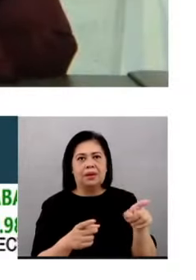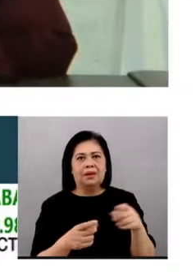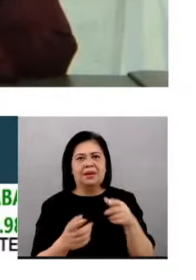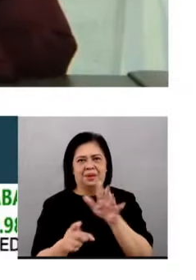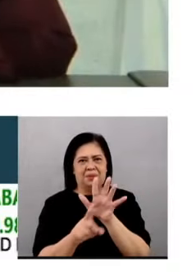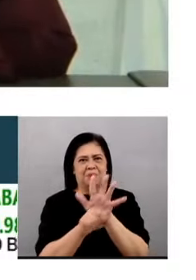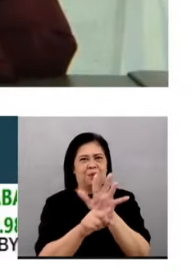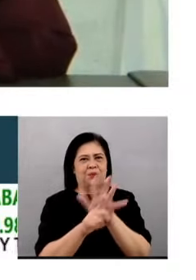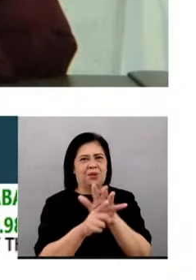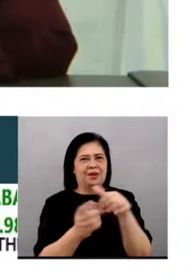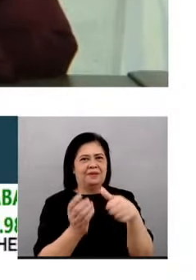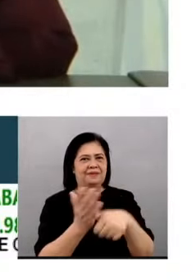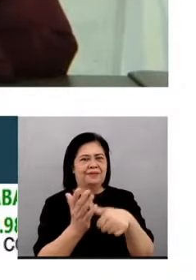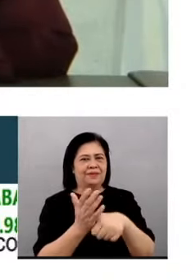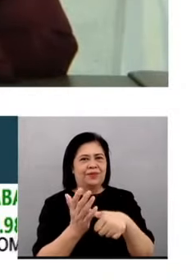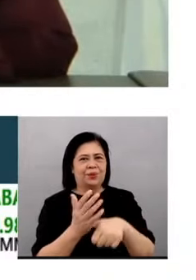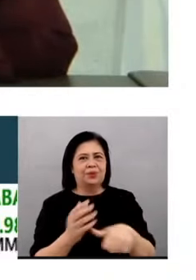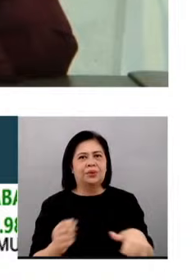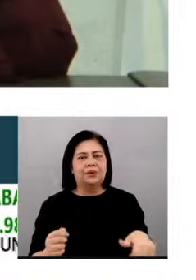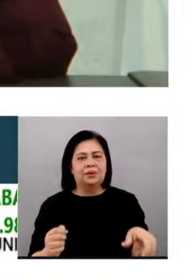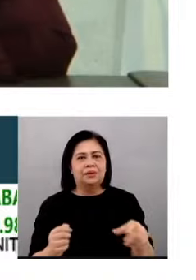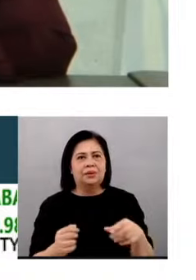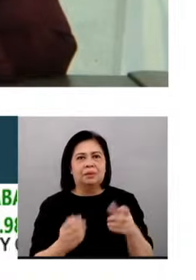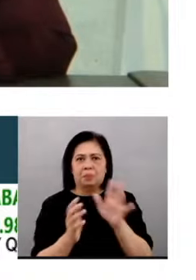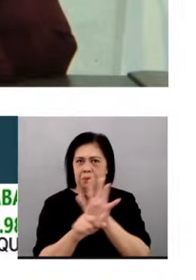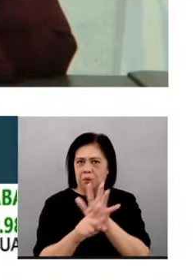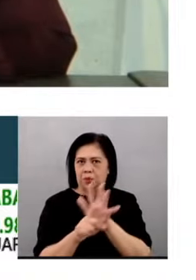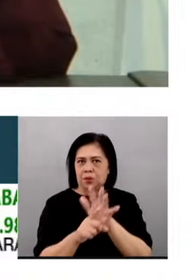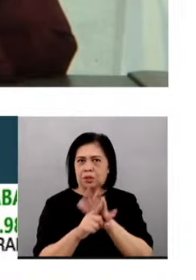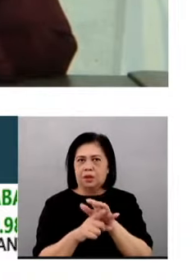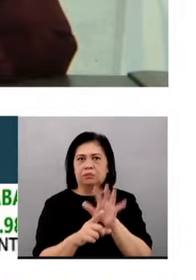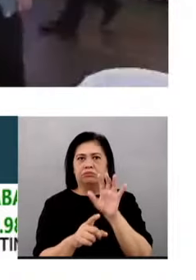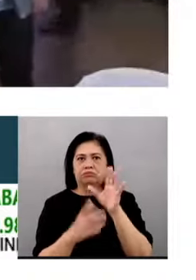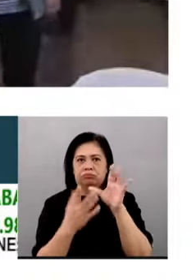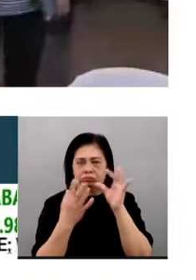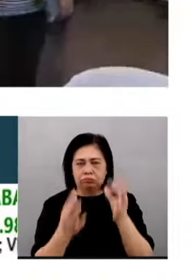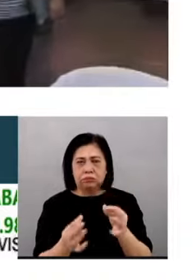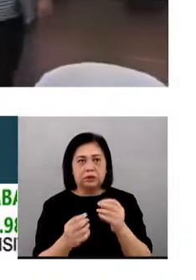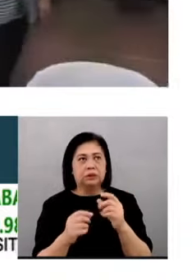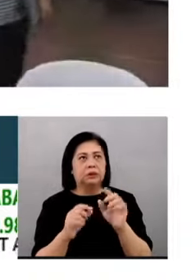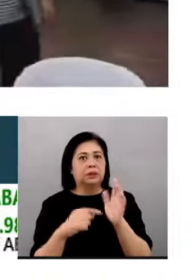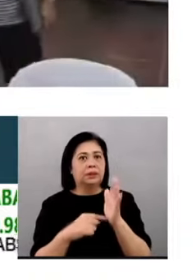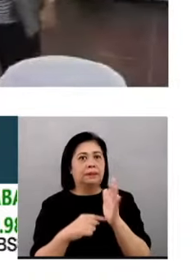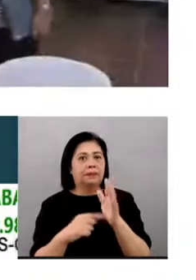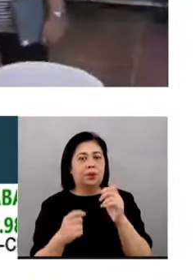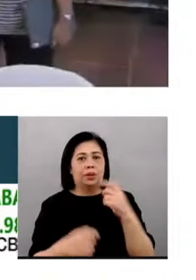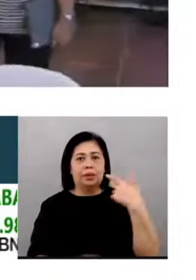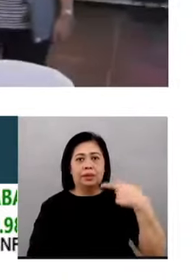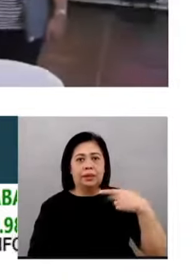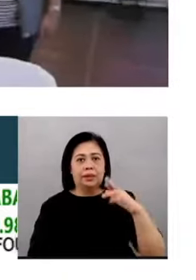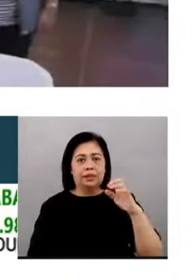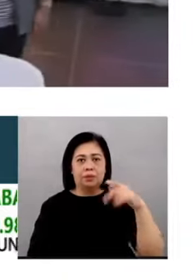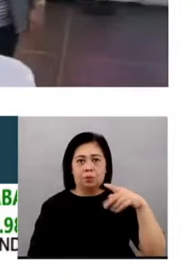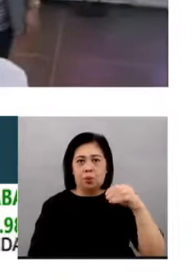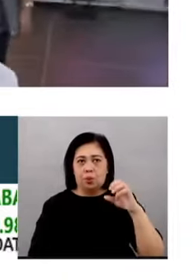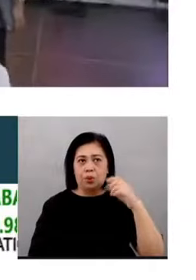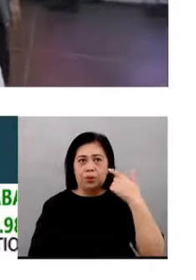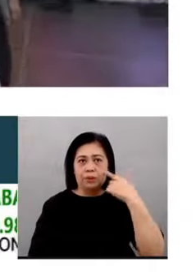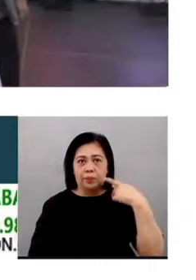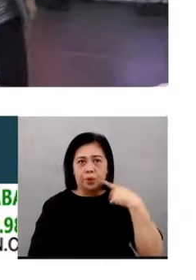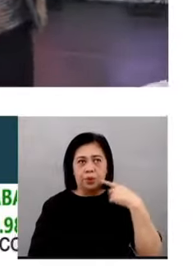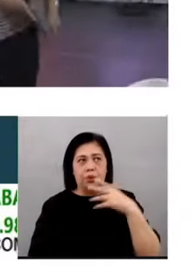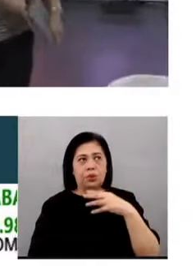It's a popular choice, right? Well, for example, I think Grace Poe